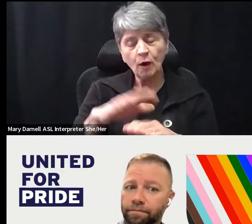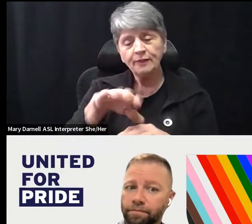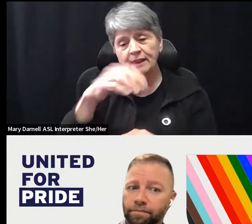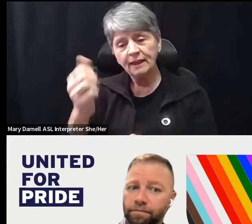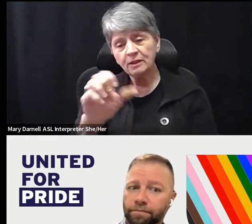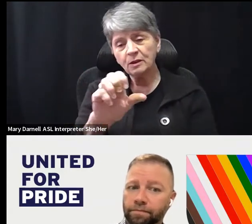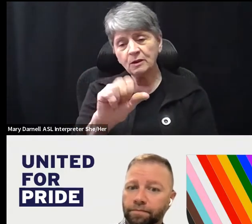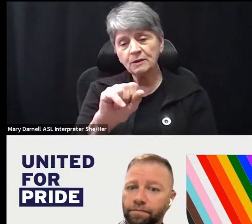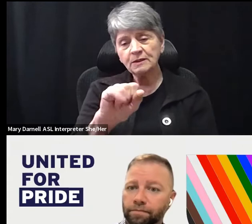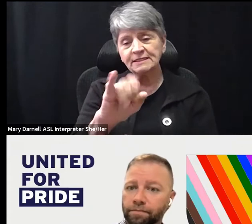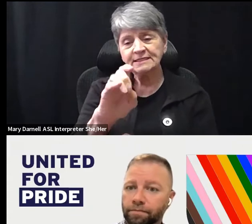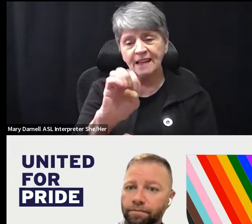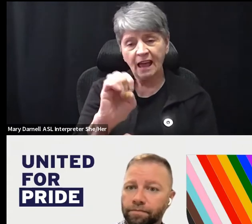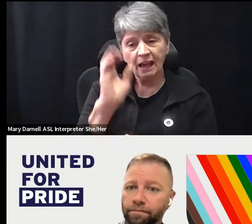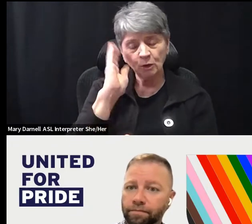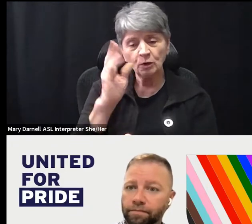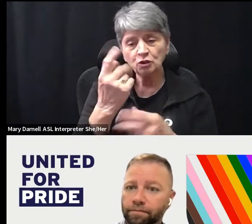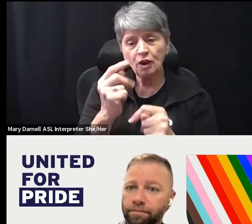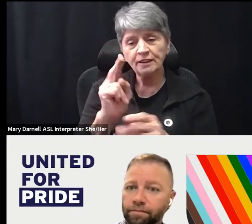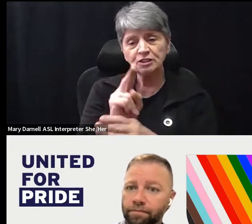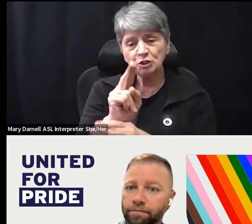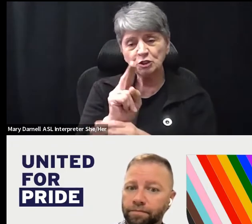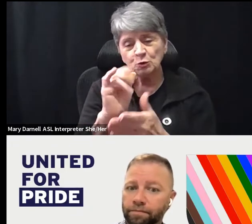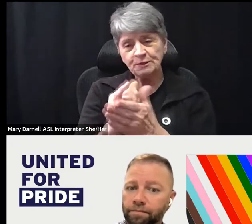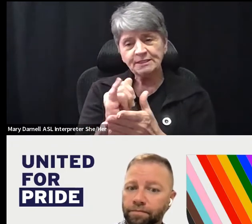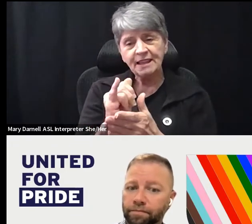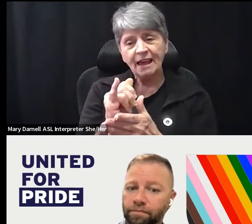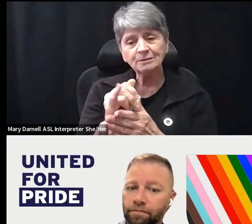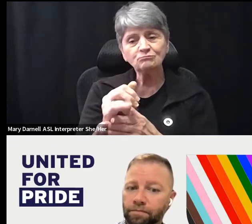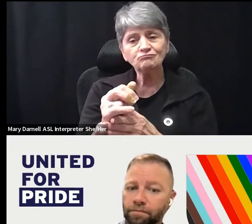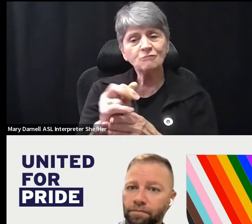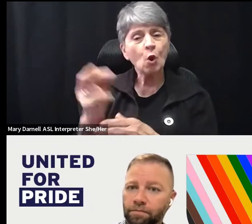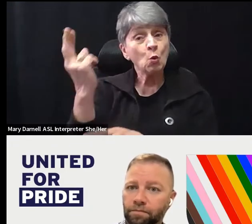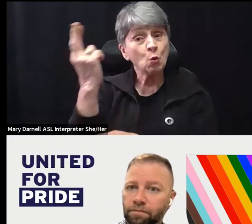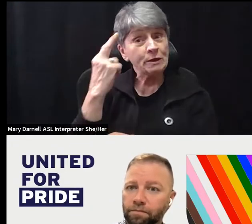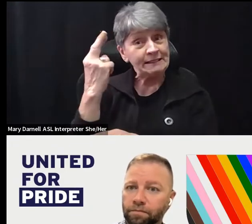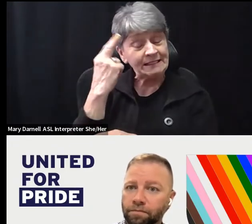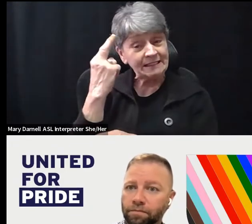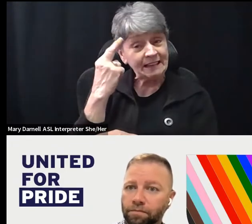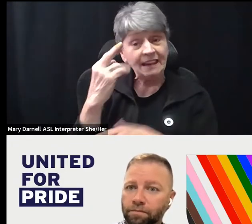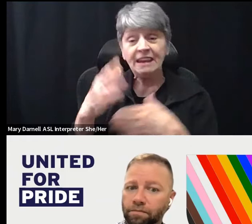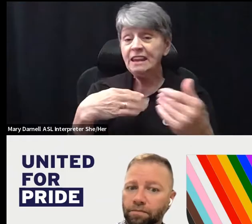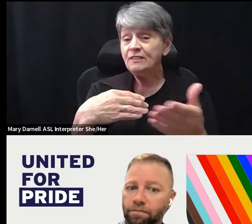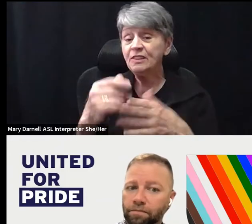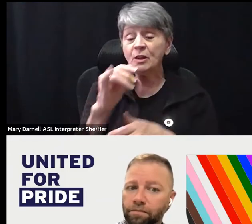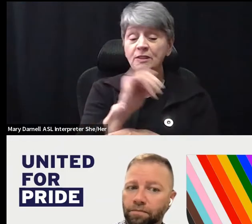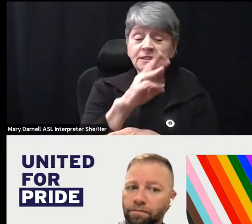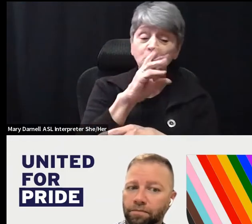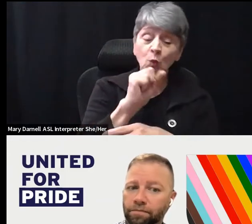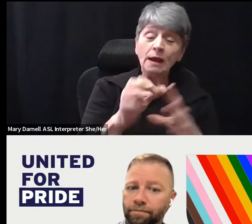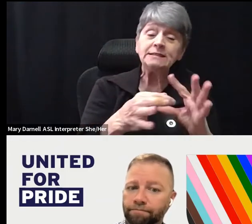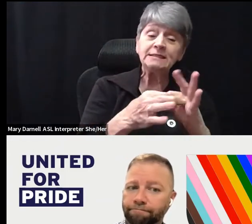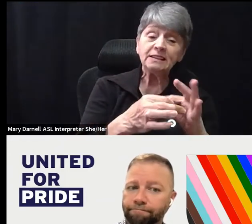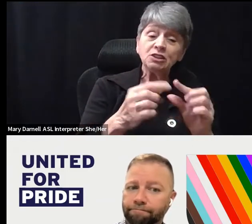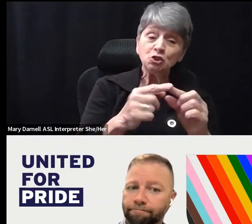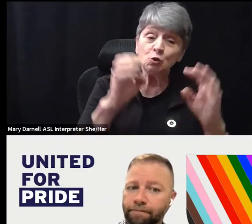try and take this reasoning. And so even though this decision was on education, we know we're going to be fighting battles on a lot of